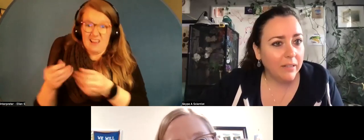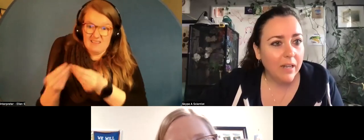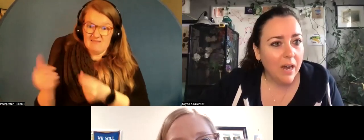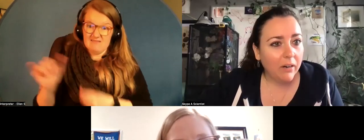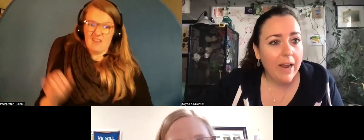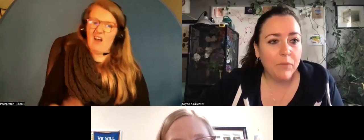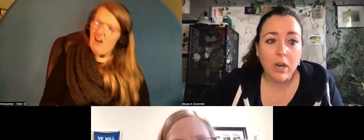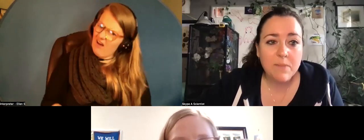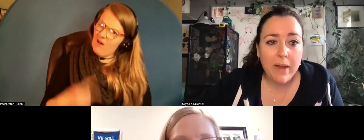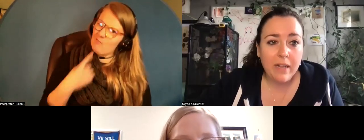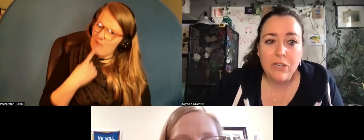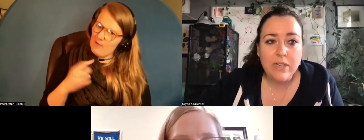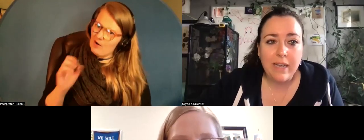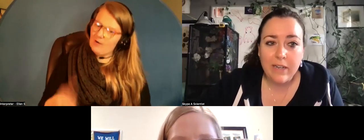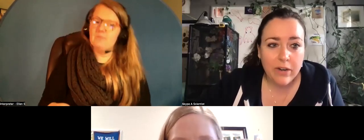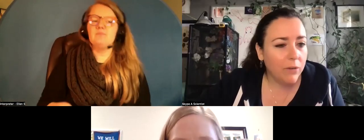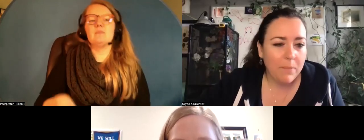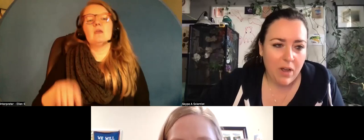Sounds good. All right. Garden Spot